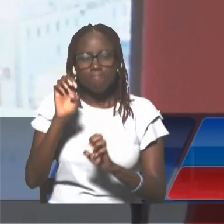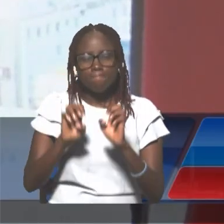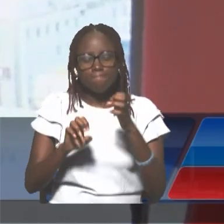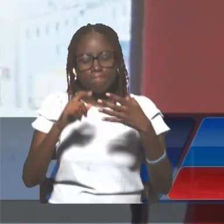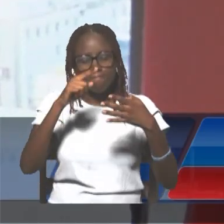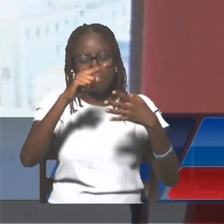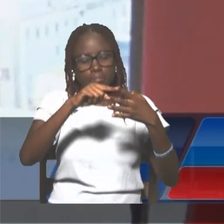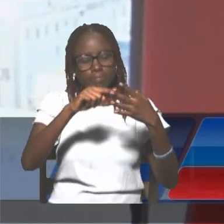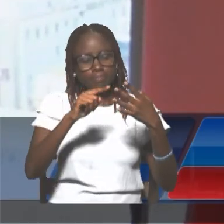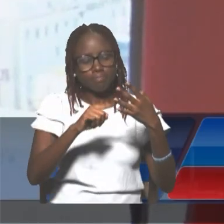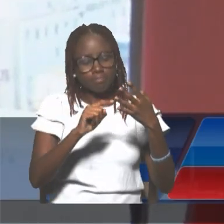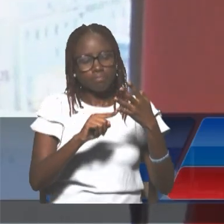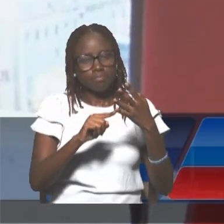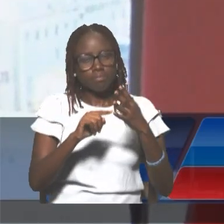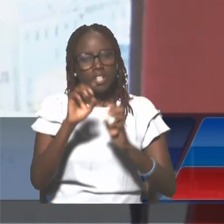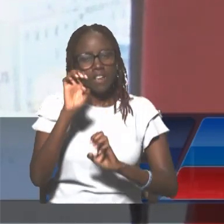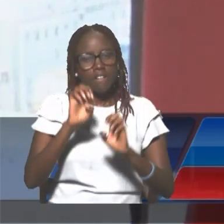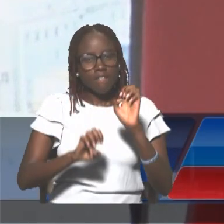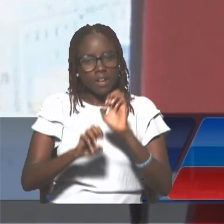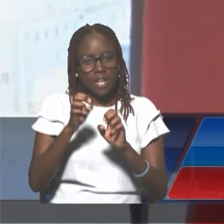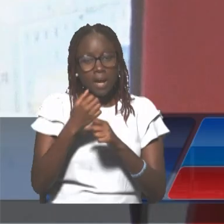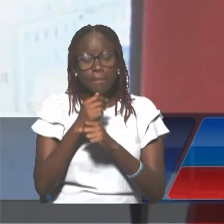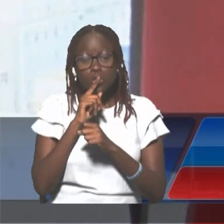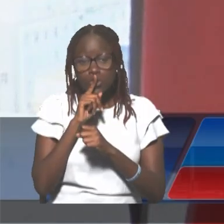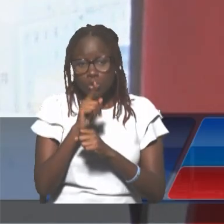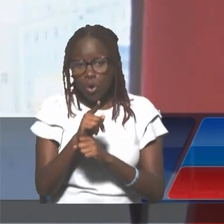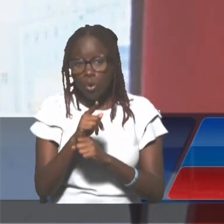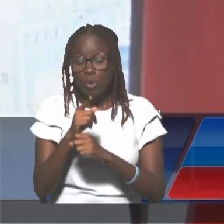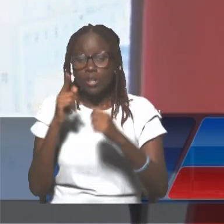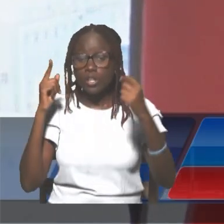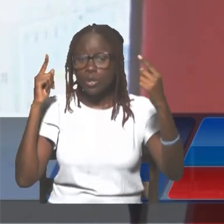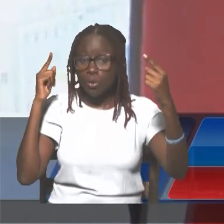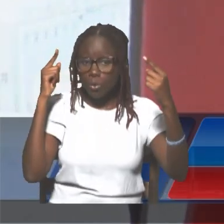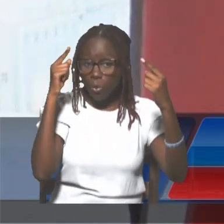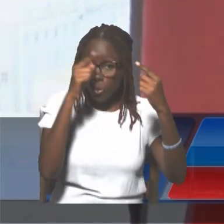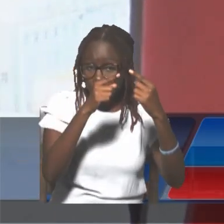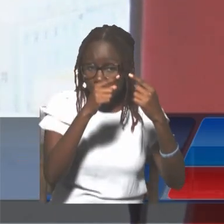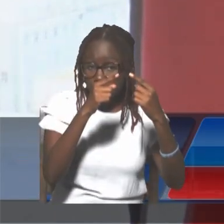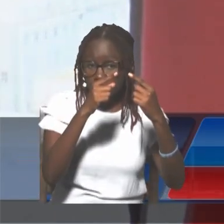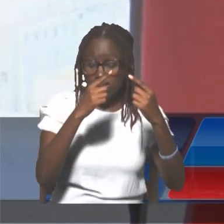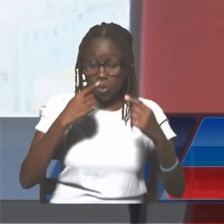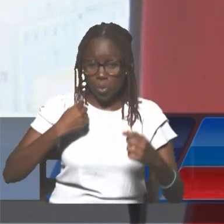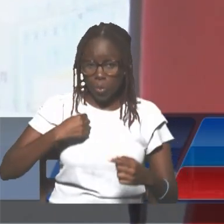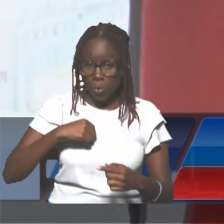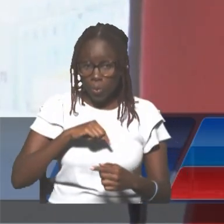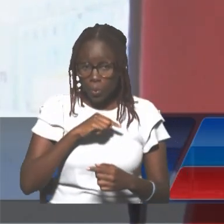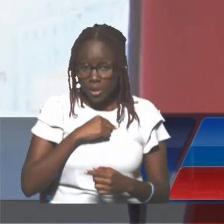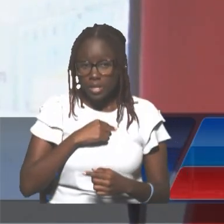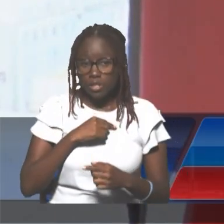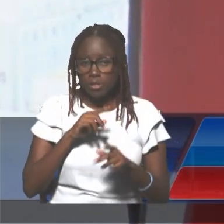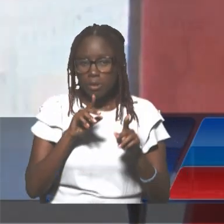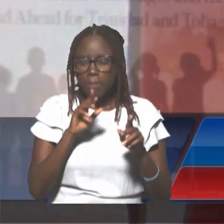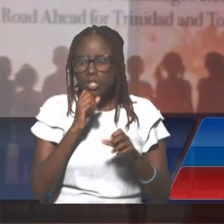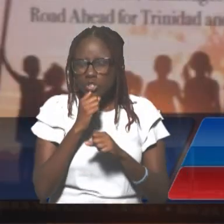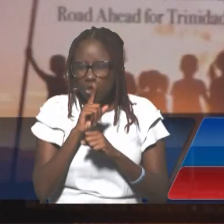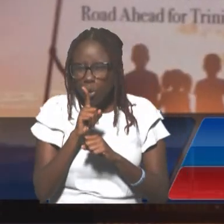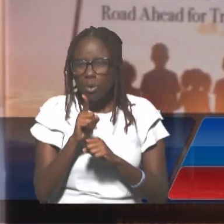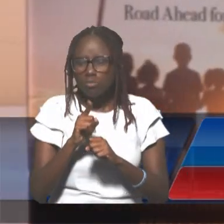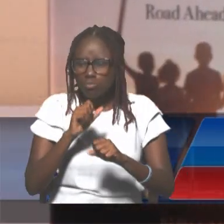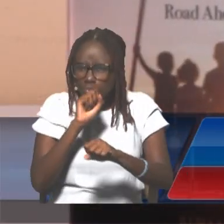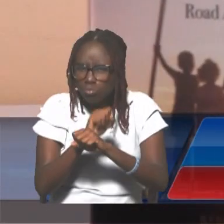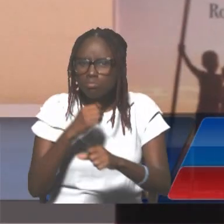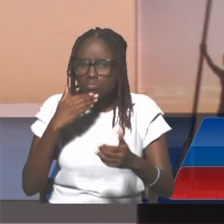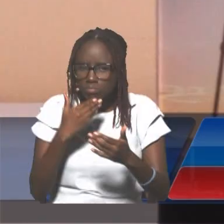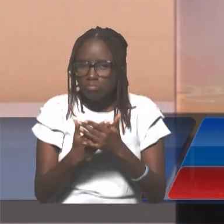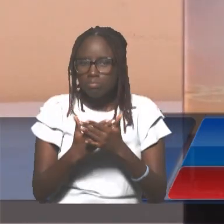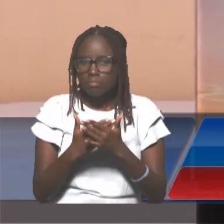variables to some degree and ensure that the goals and emphasis of what we do are purposeful and effective. In addition